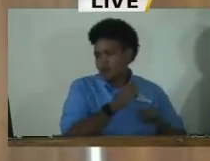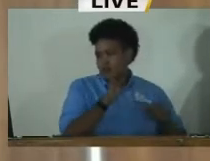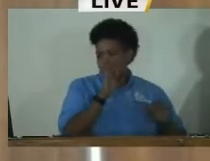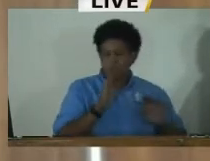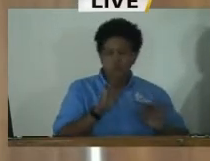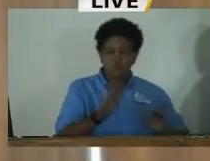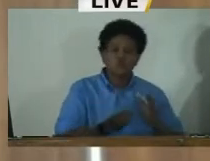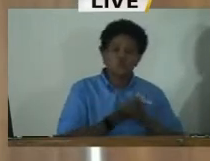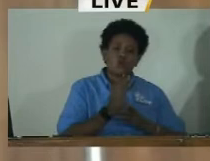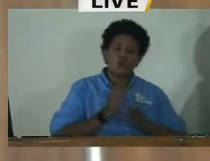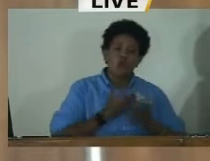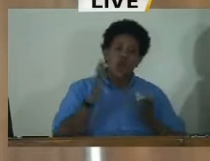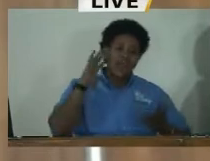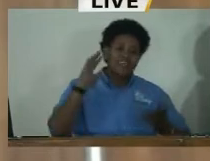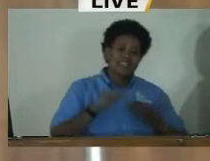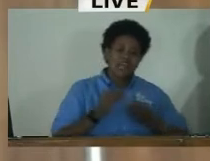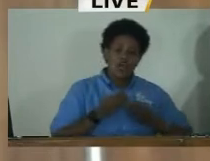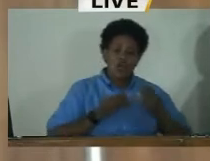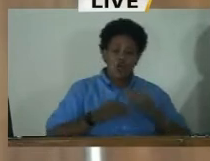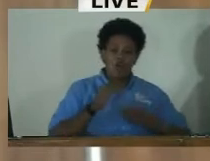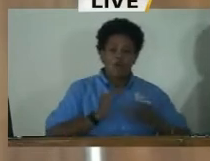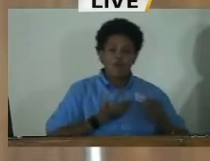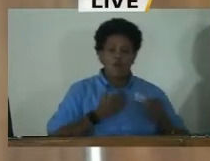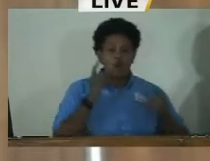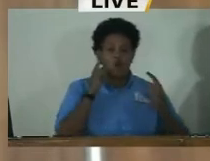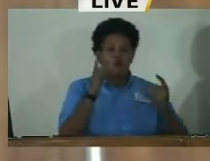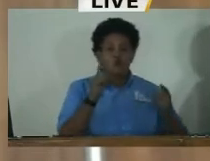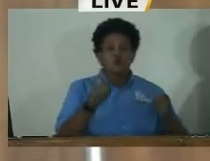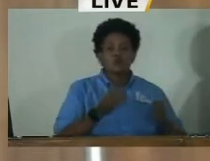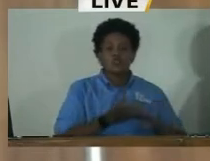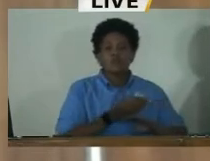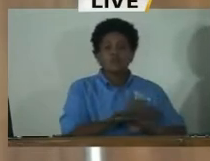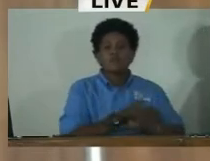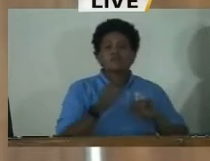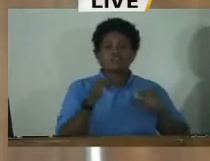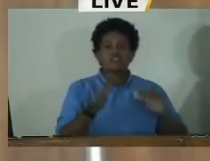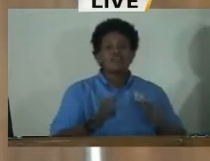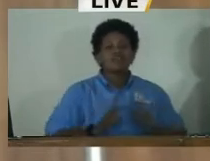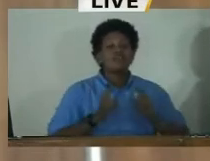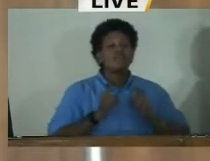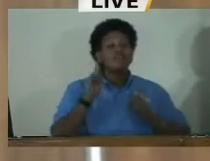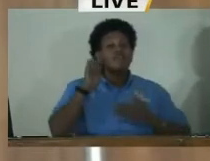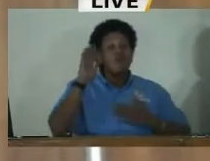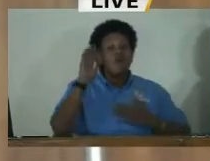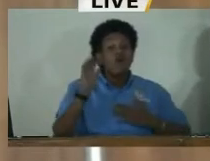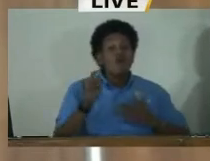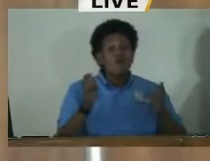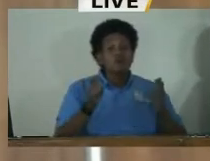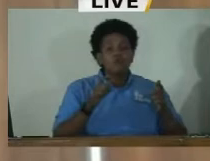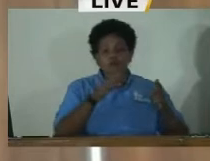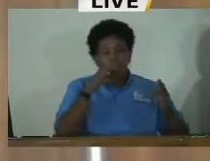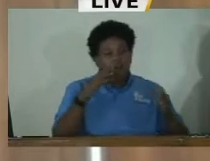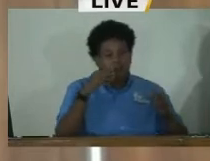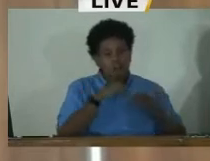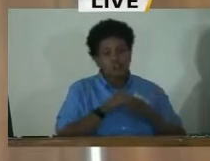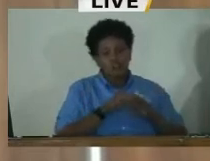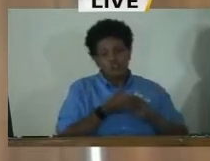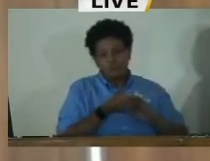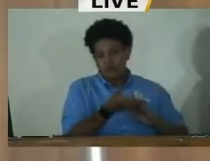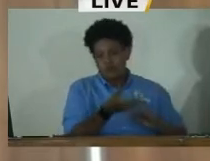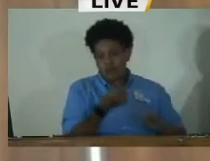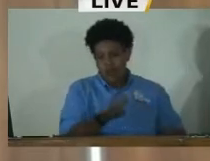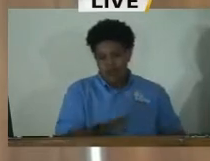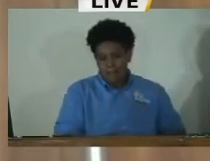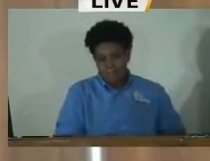drive growth in our entire economy. Our goal should be to improve the standard of living for all our small farmers in Jamaica.